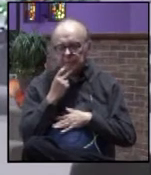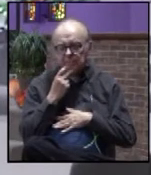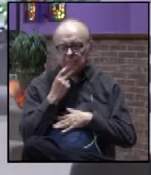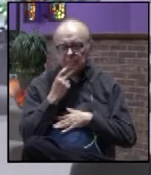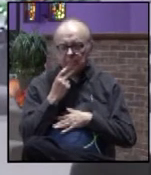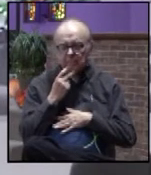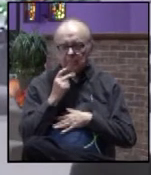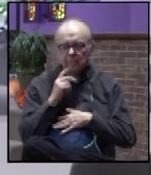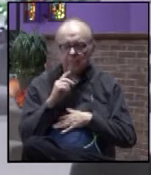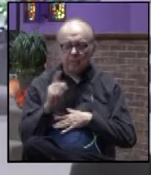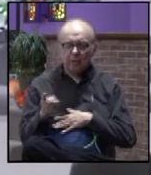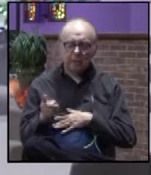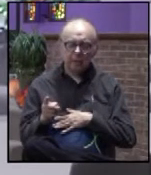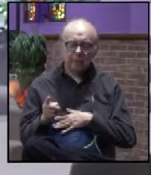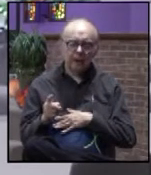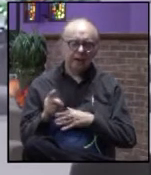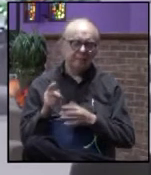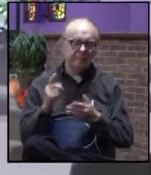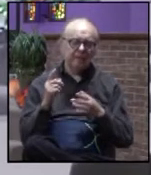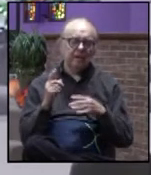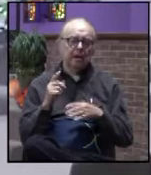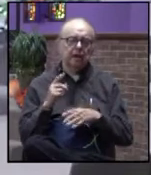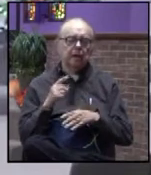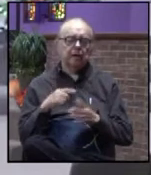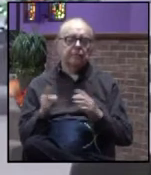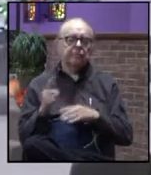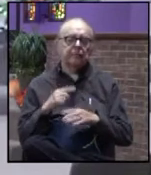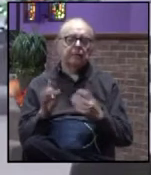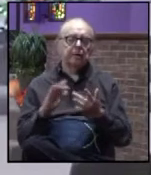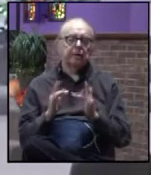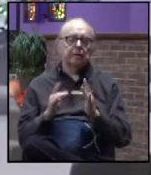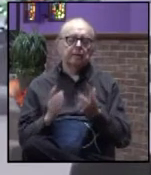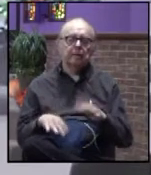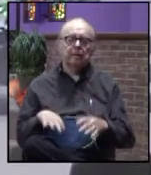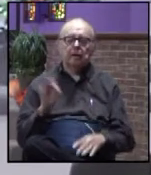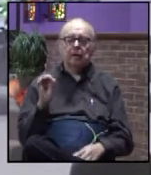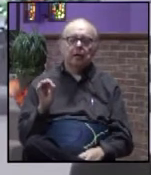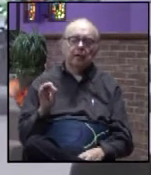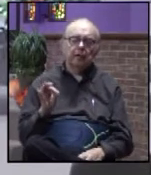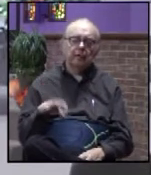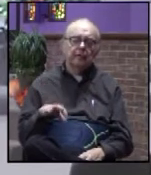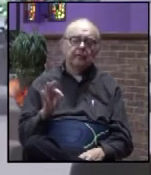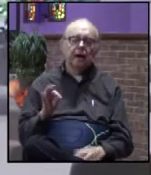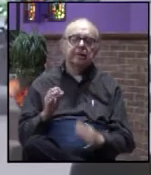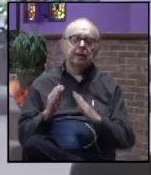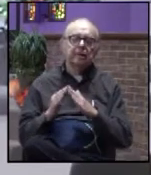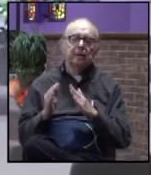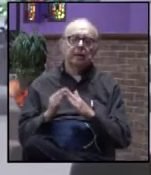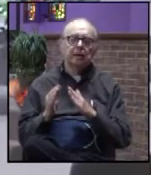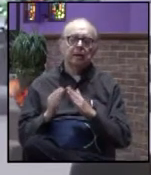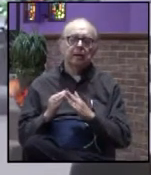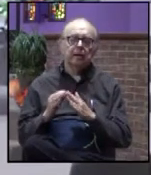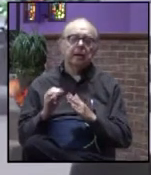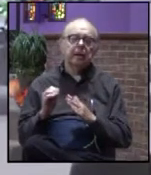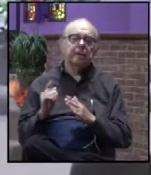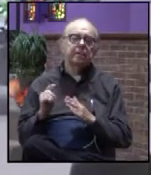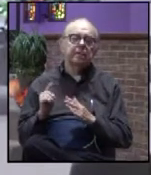if you would go out and Google the word Ephesus, you may get like a city in I think it's in